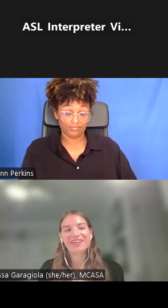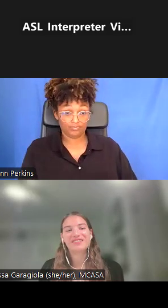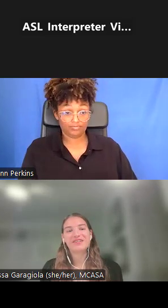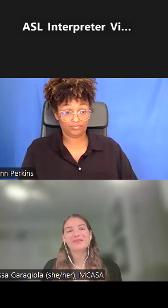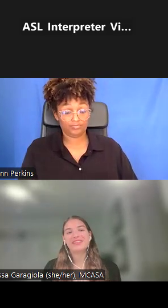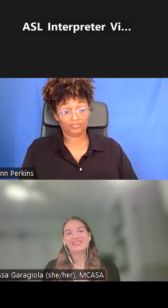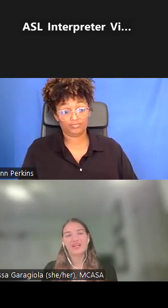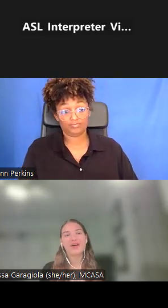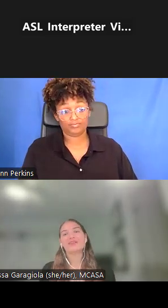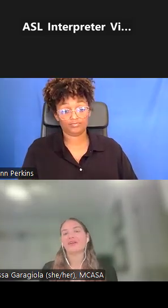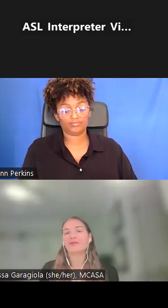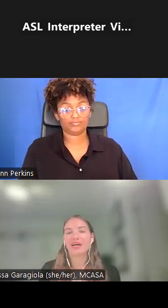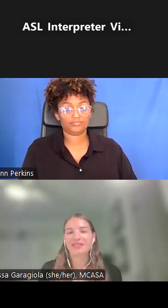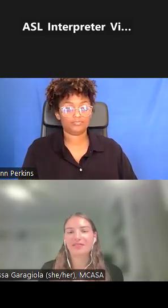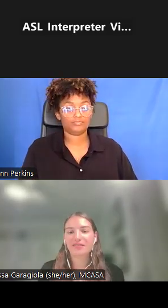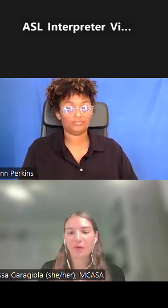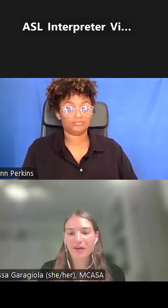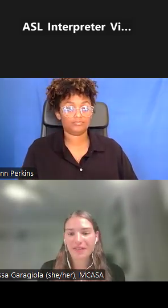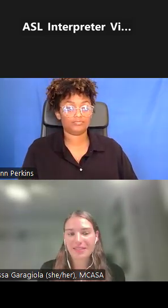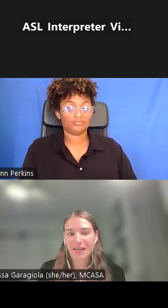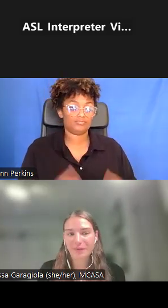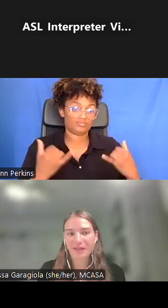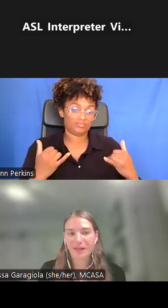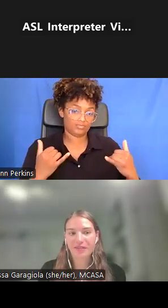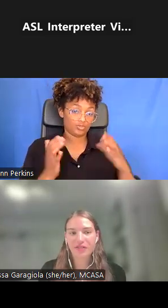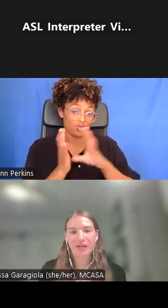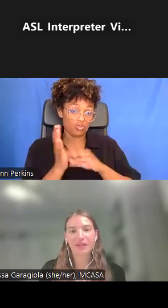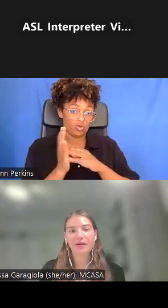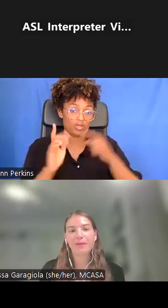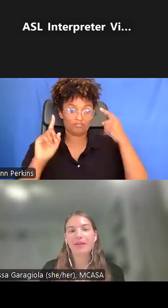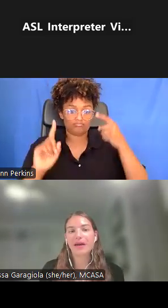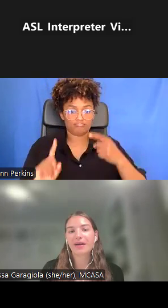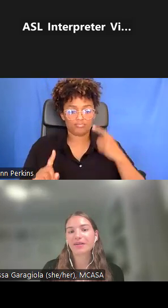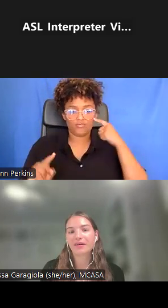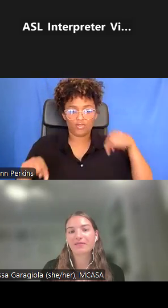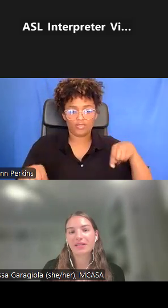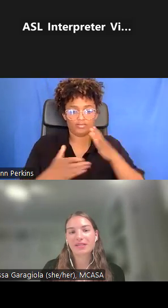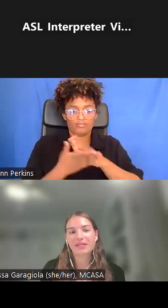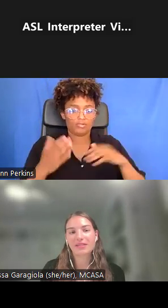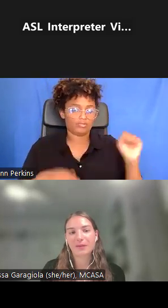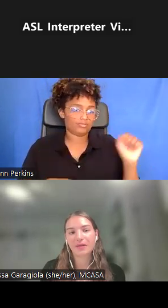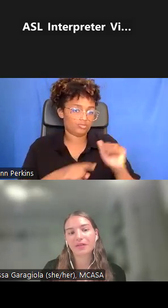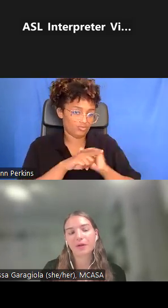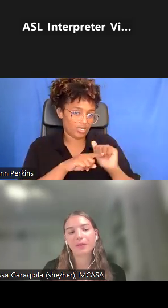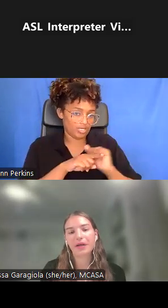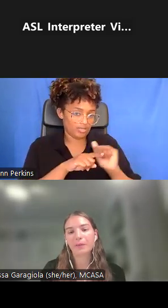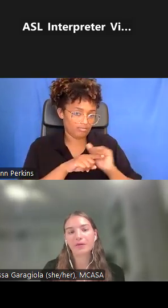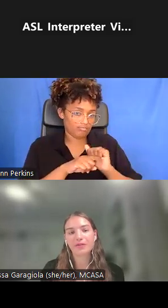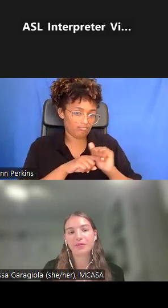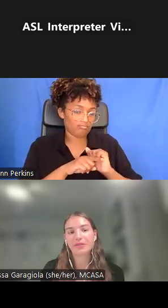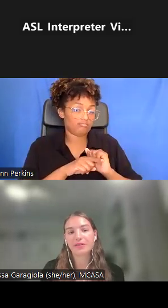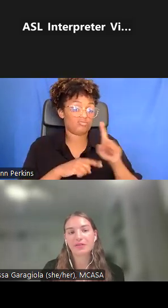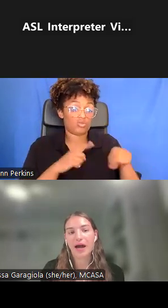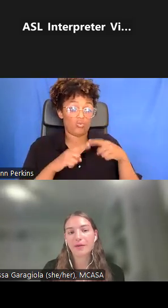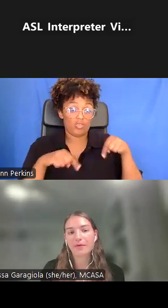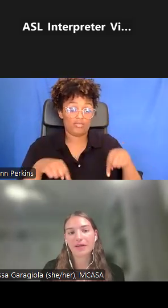Okay. So these are the learning objectives for this segment of the training. By the end of this segment, you'll be able